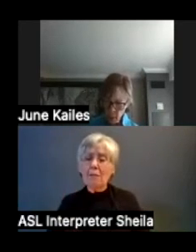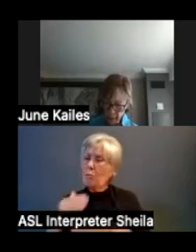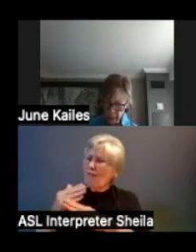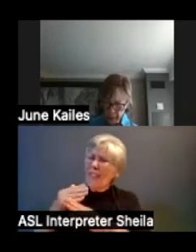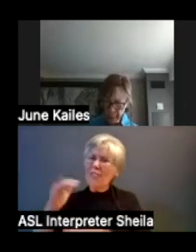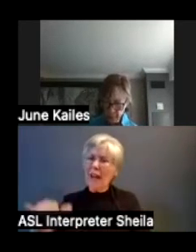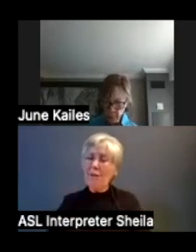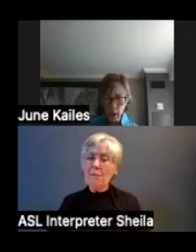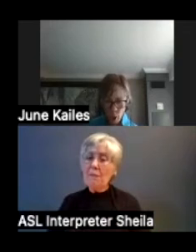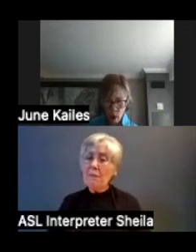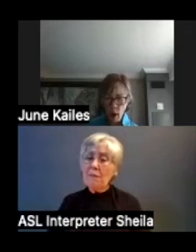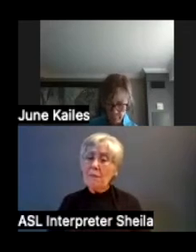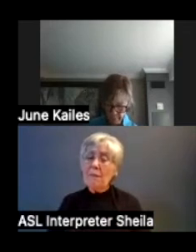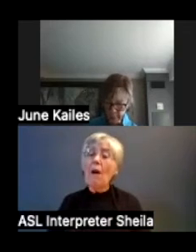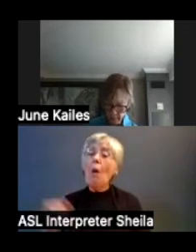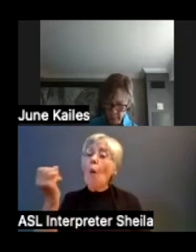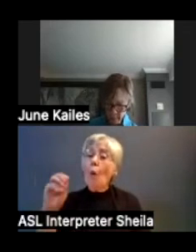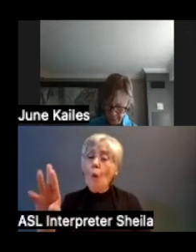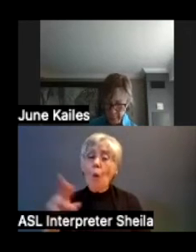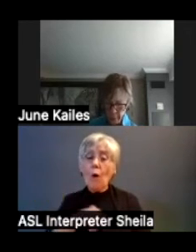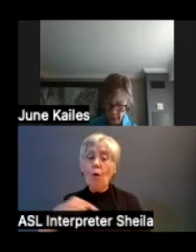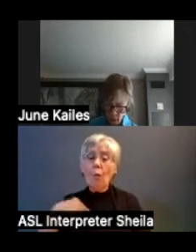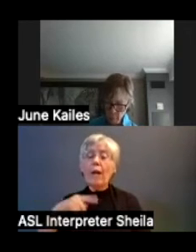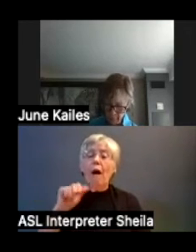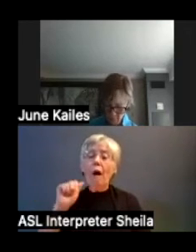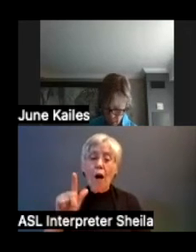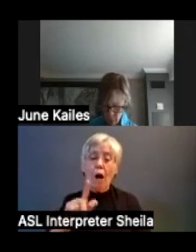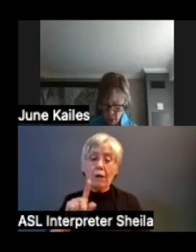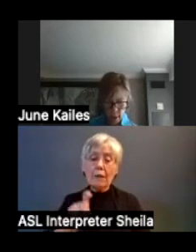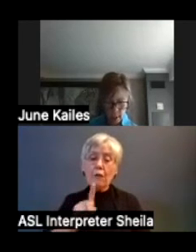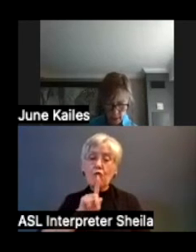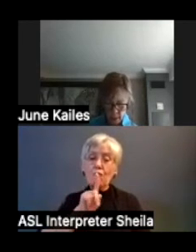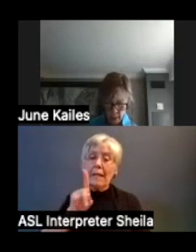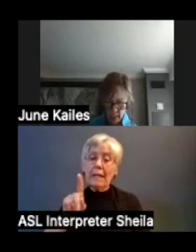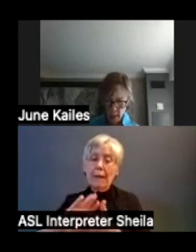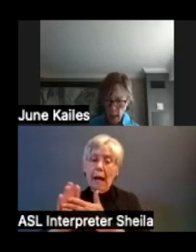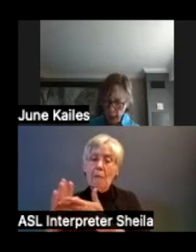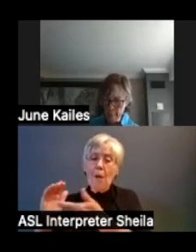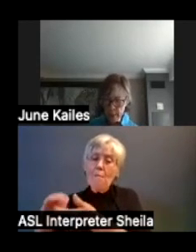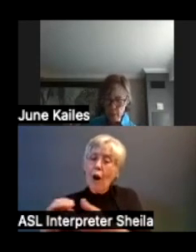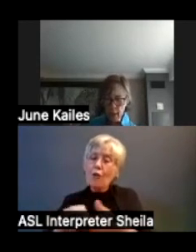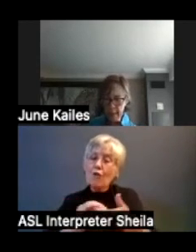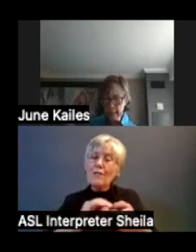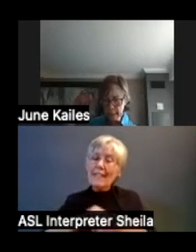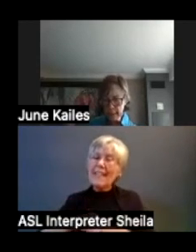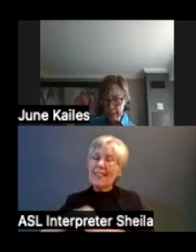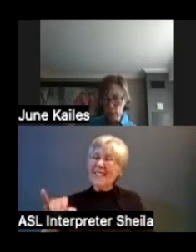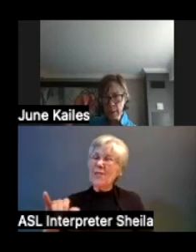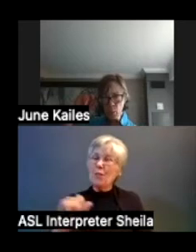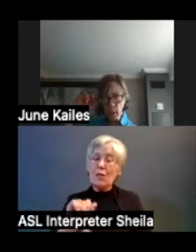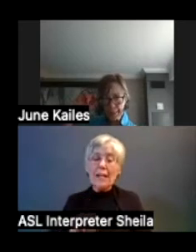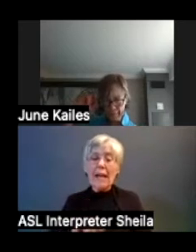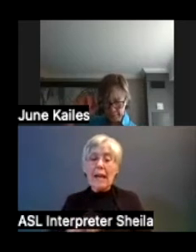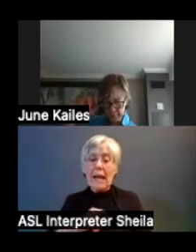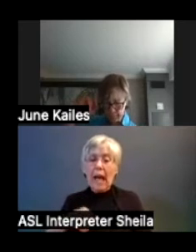know, we all need to really be partners in this and be ready to deal